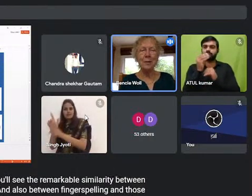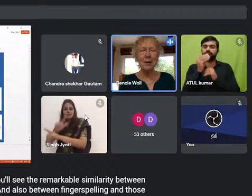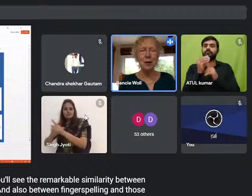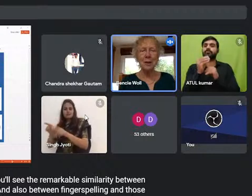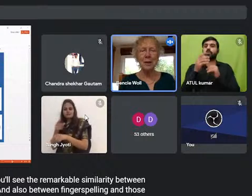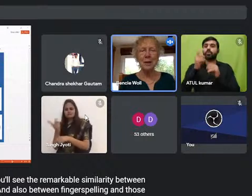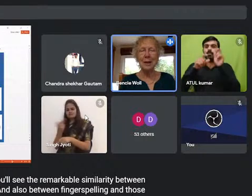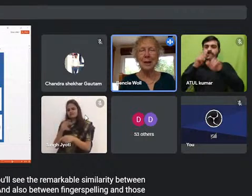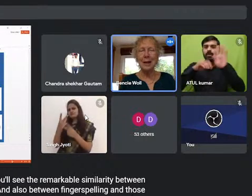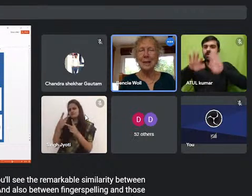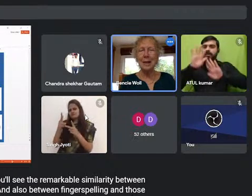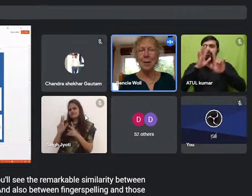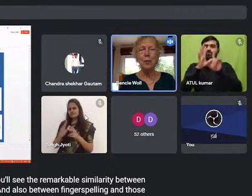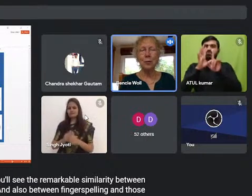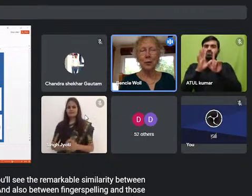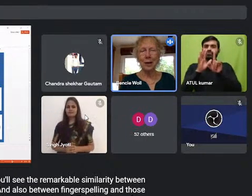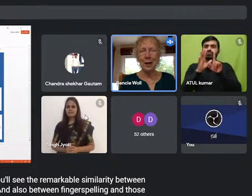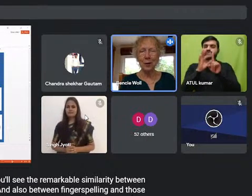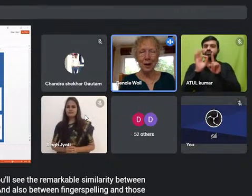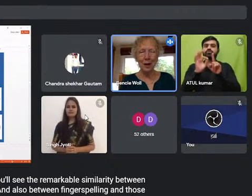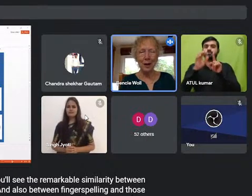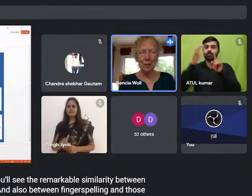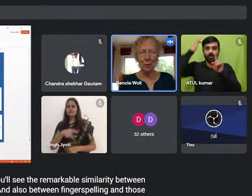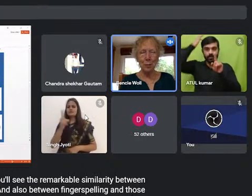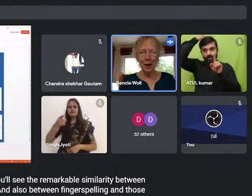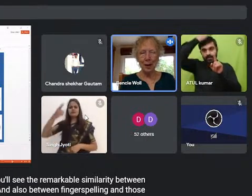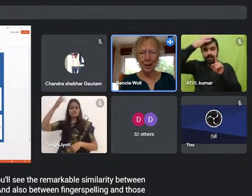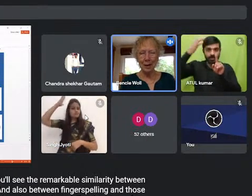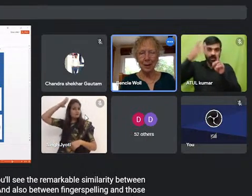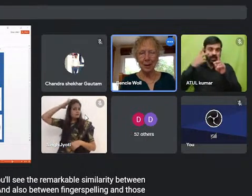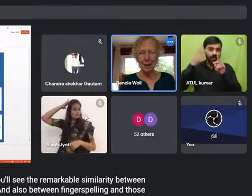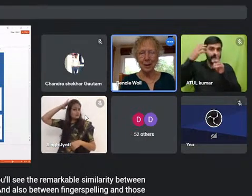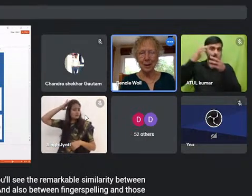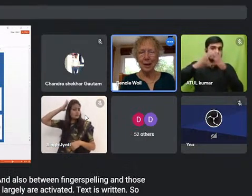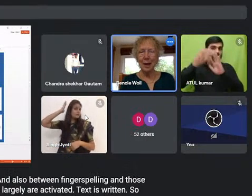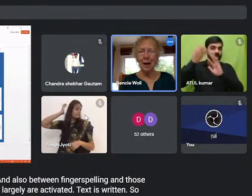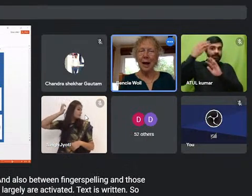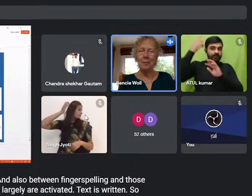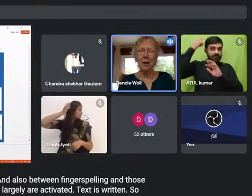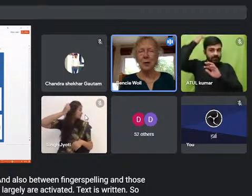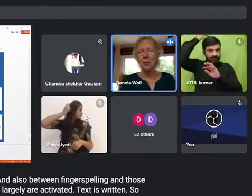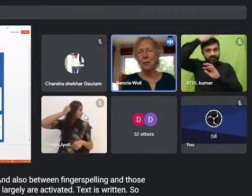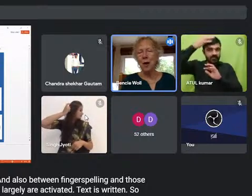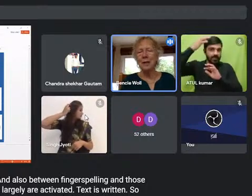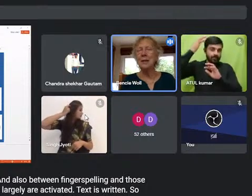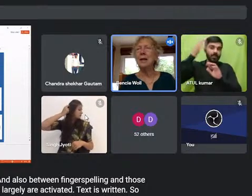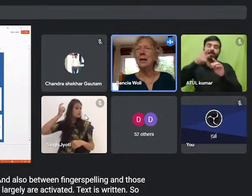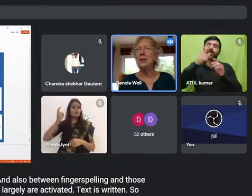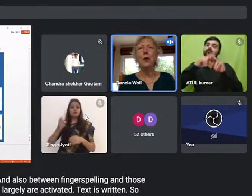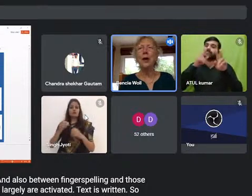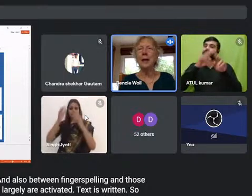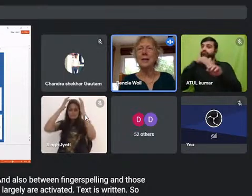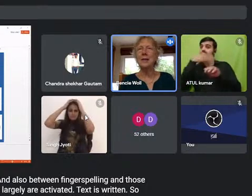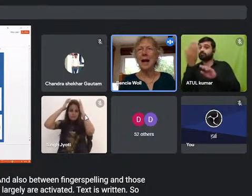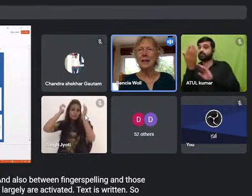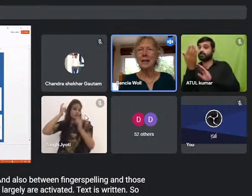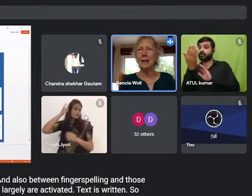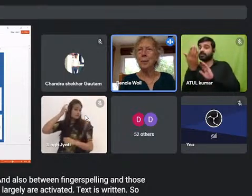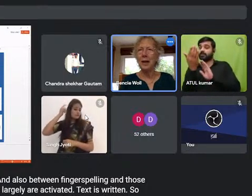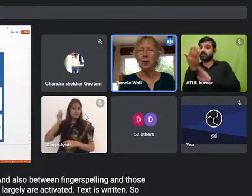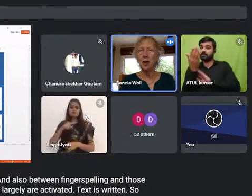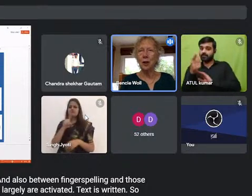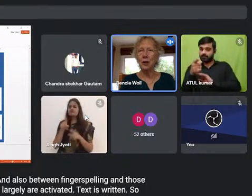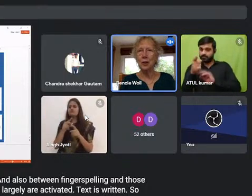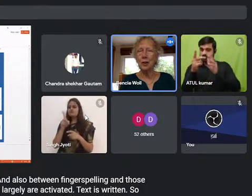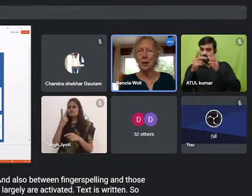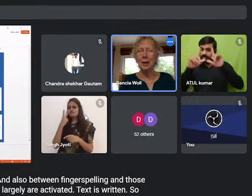no activation in the temporal area of the brain. And finally, on the right is looking at